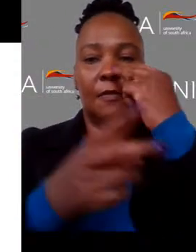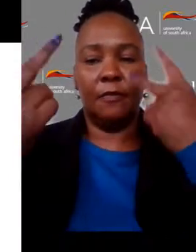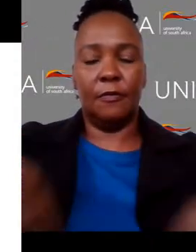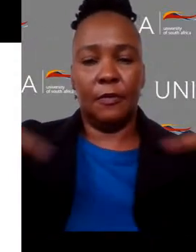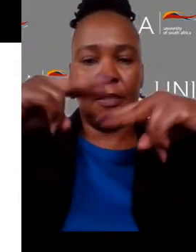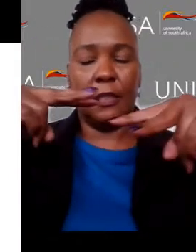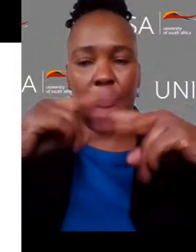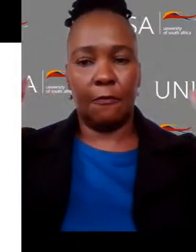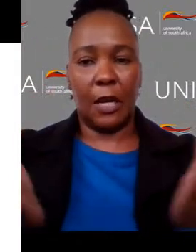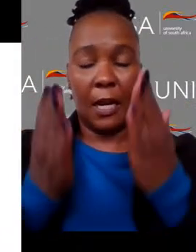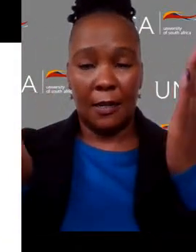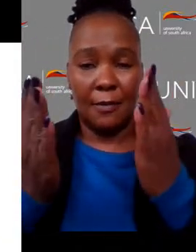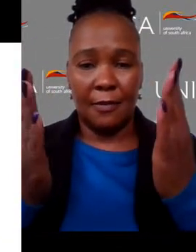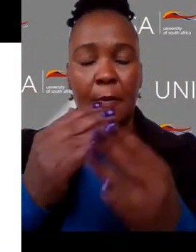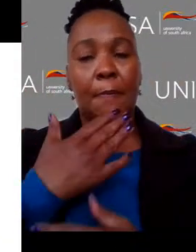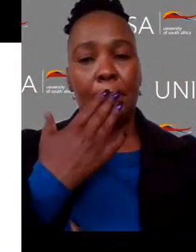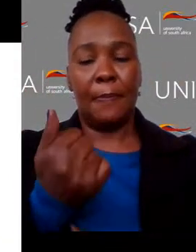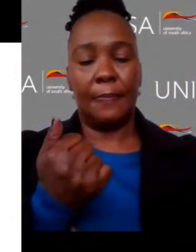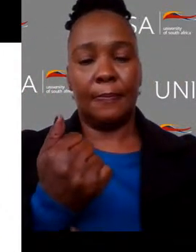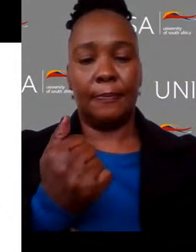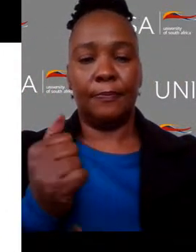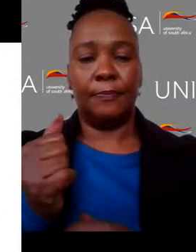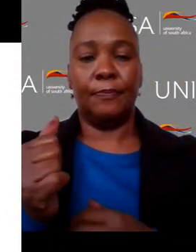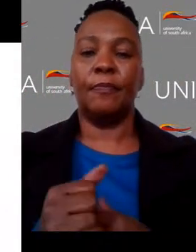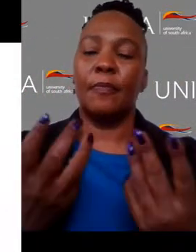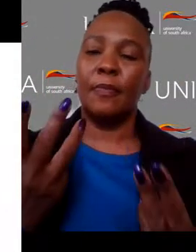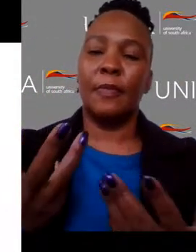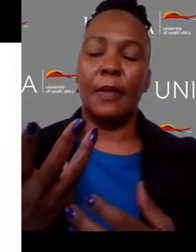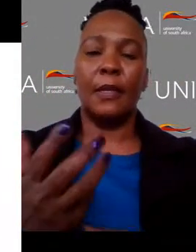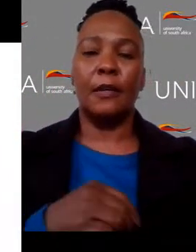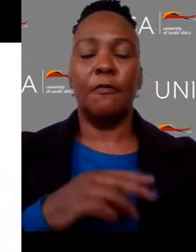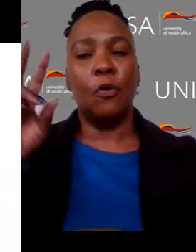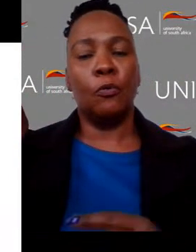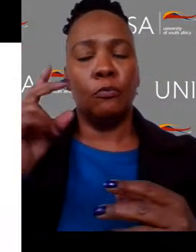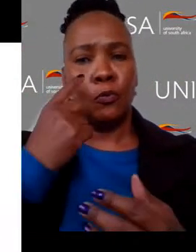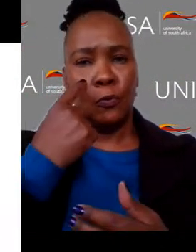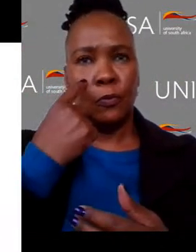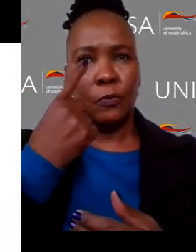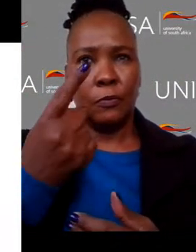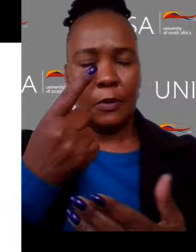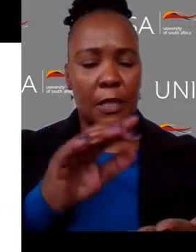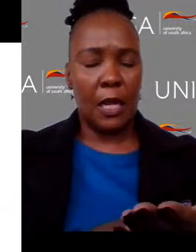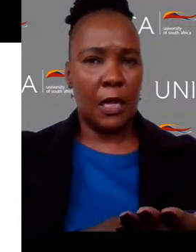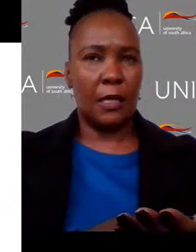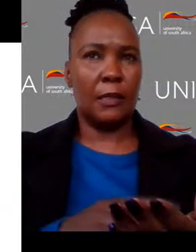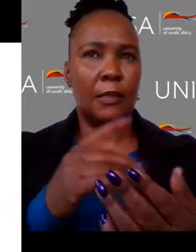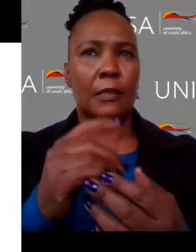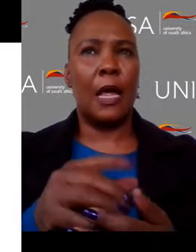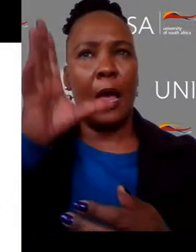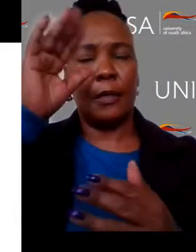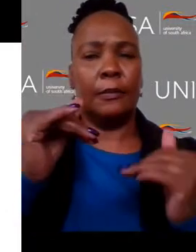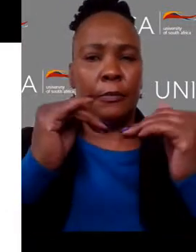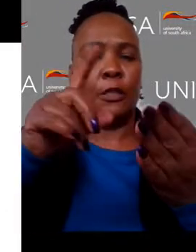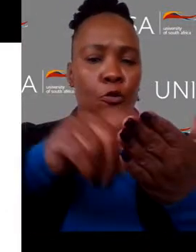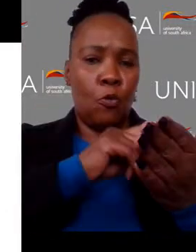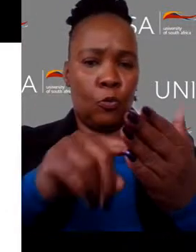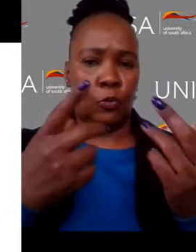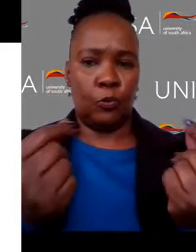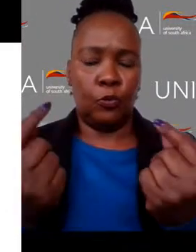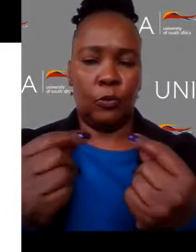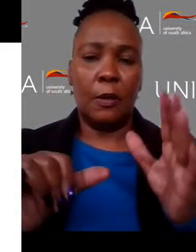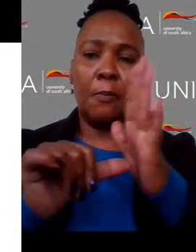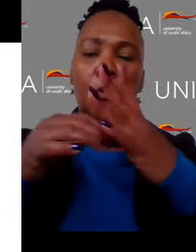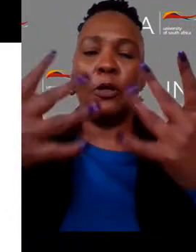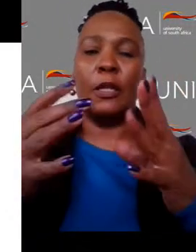courage? Please, if you ever witness academic dishonesty, it is important to act.